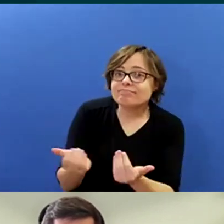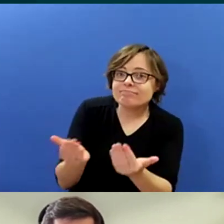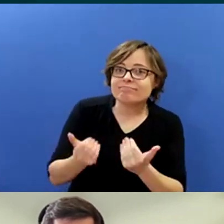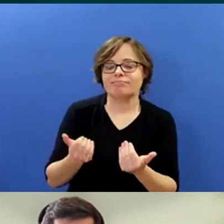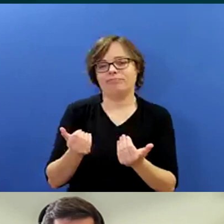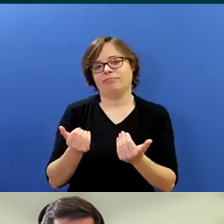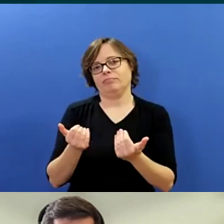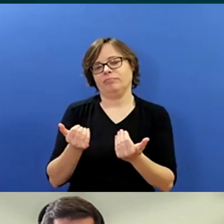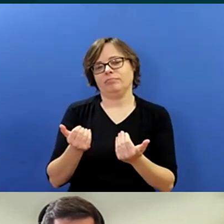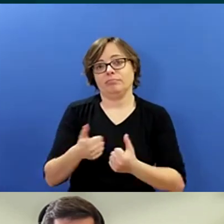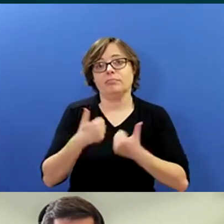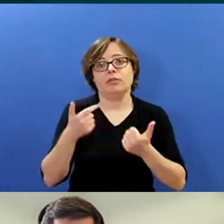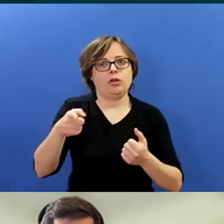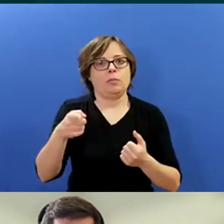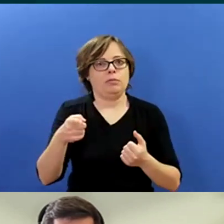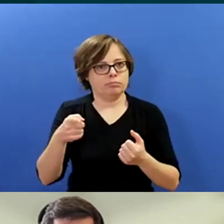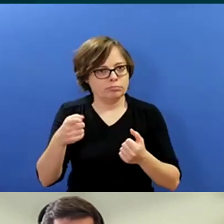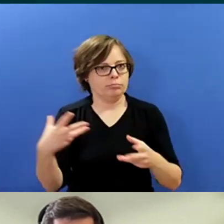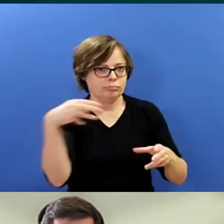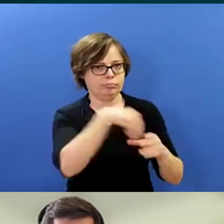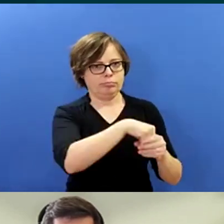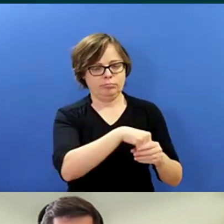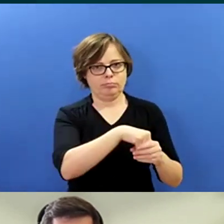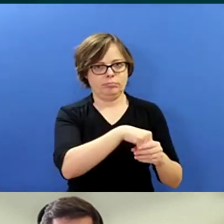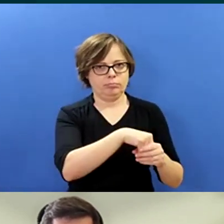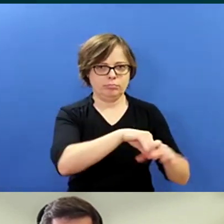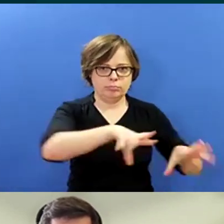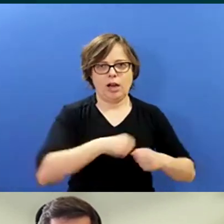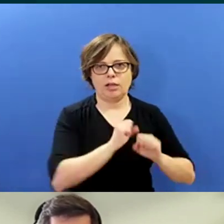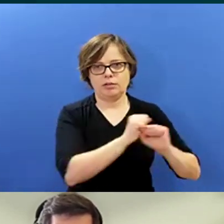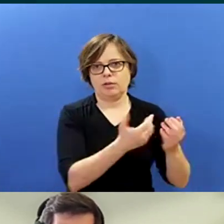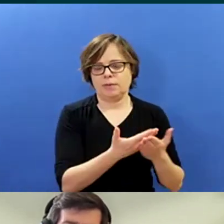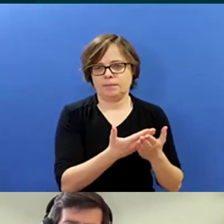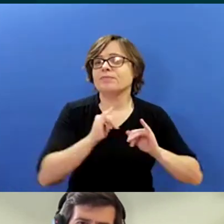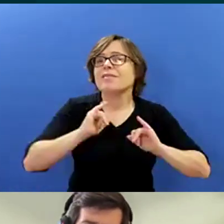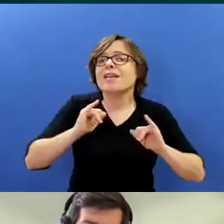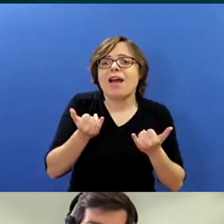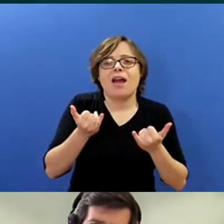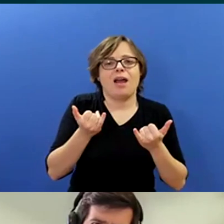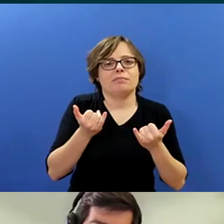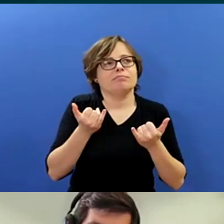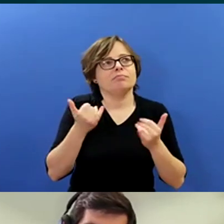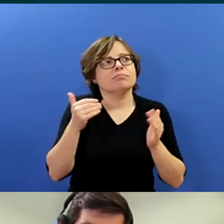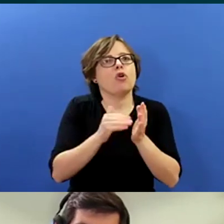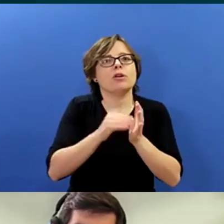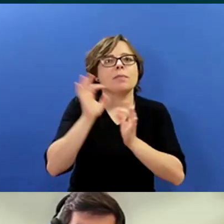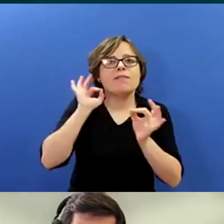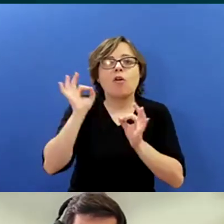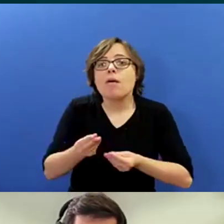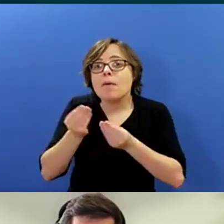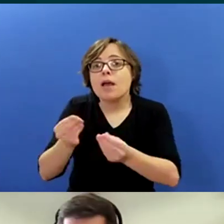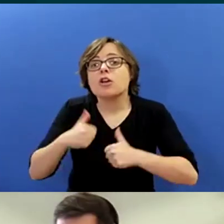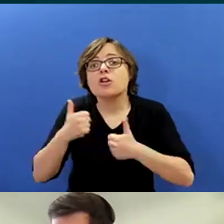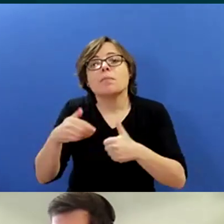encourage them to participate and to provide to them the necessary information for them to be motivated to be a